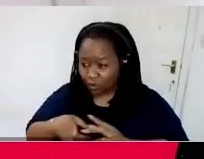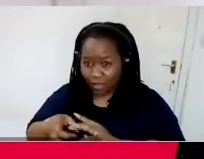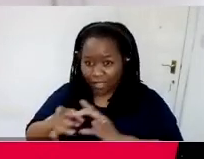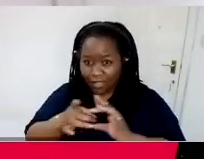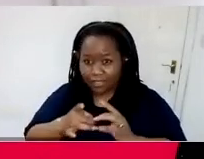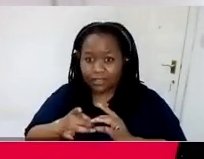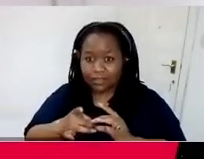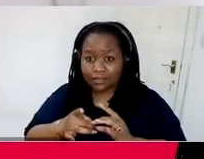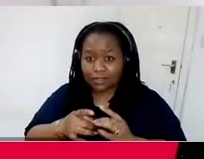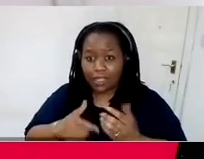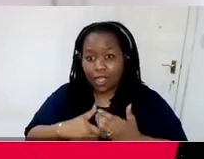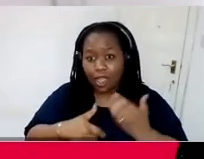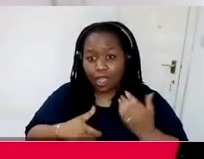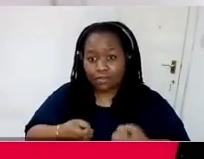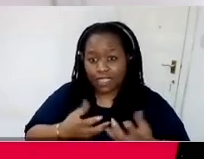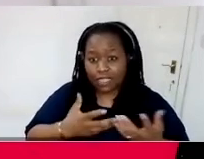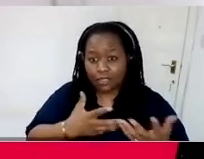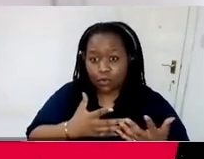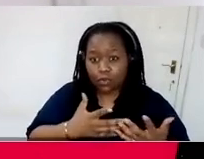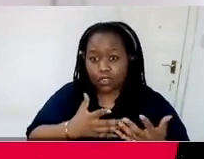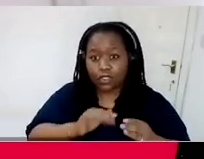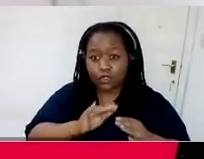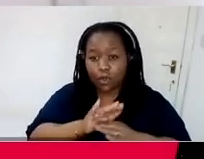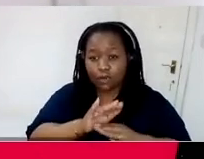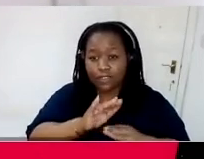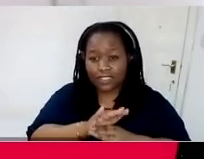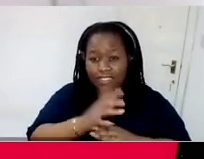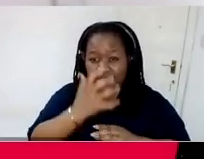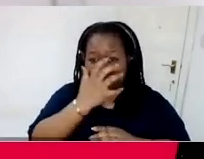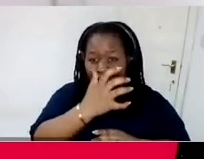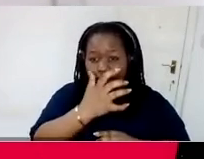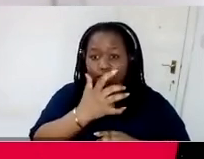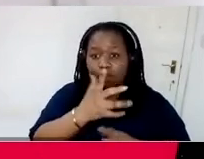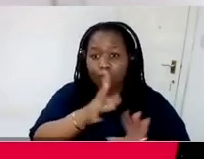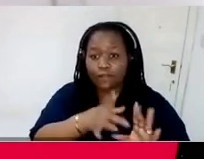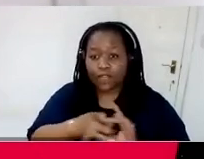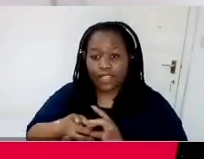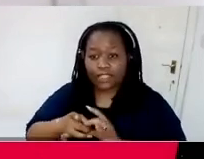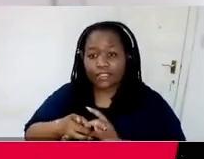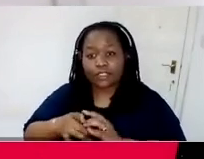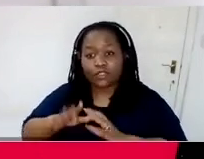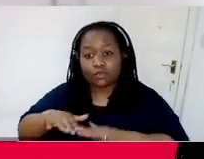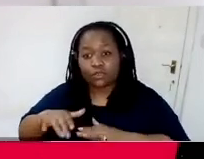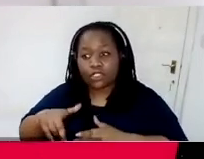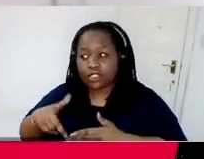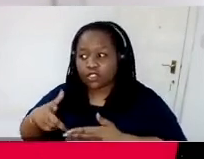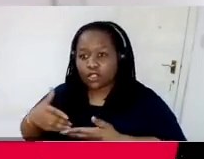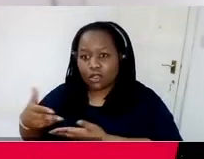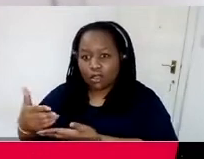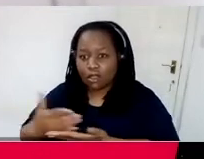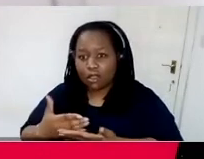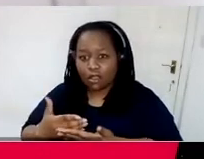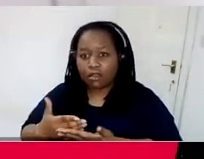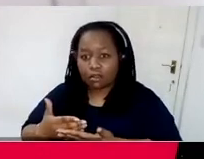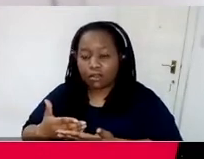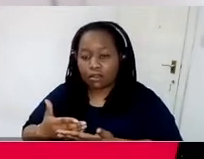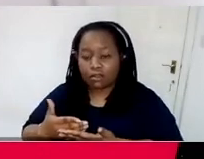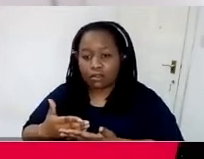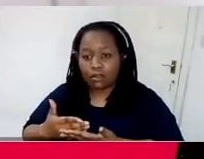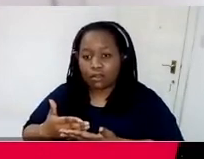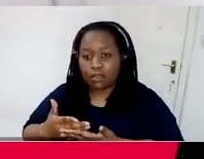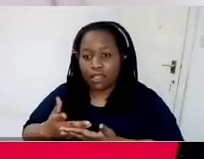exports to overseas states, to British domestic military procurement, to the provisioning of the